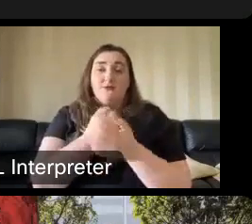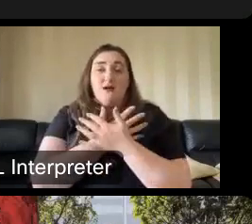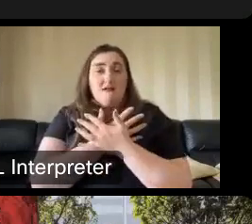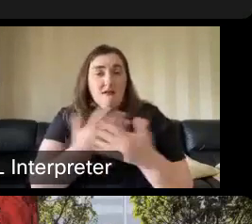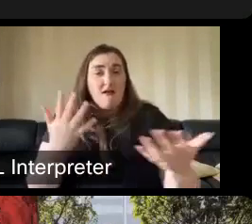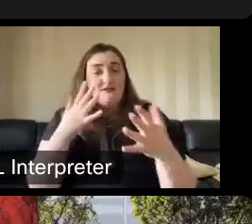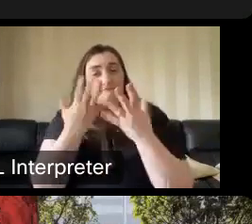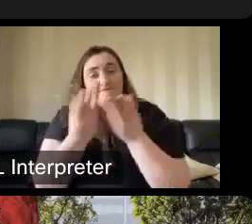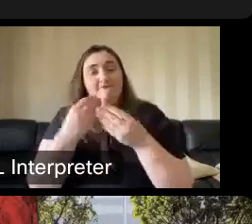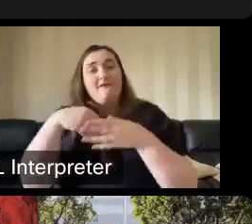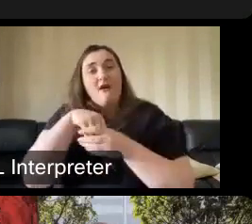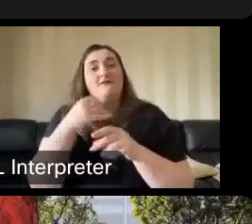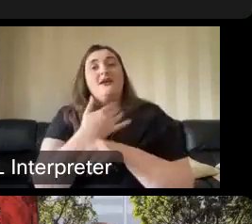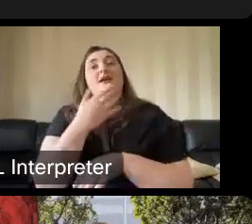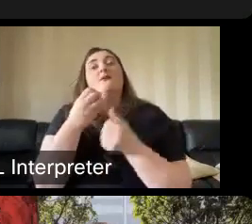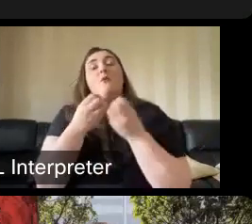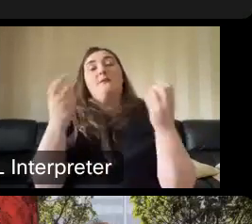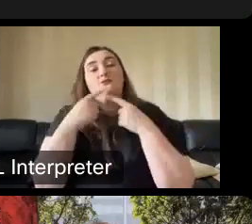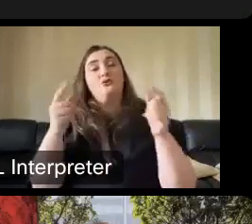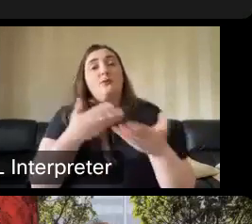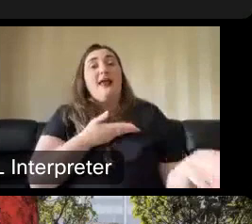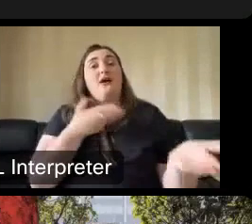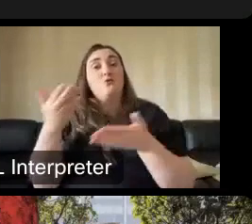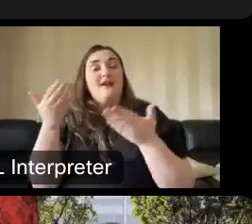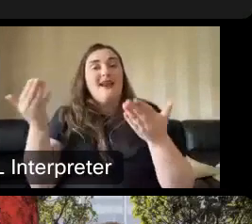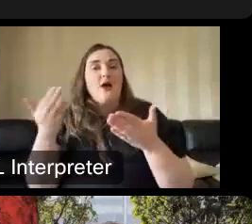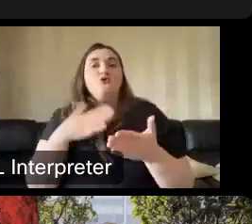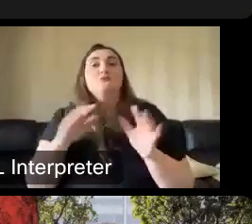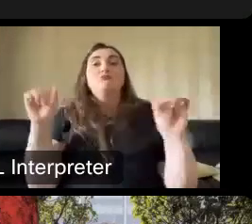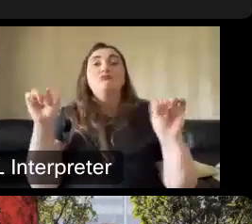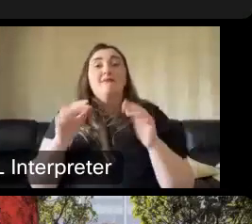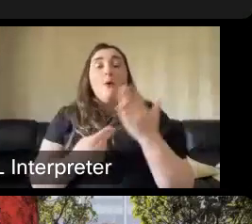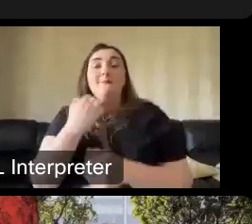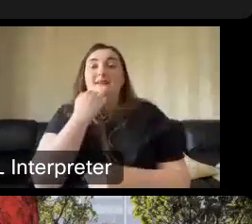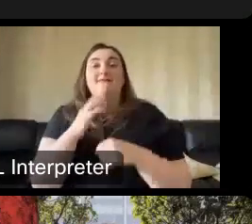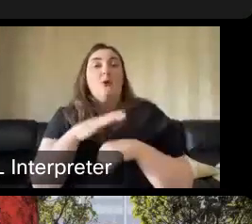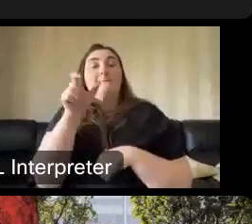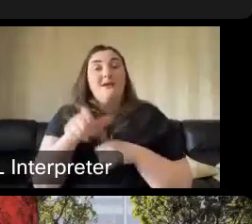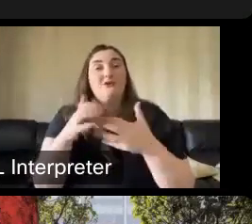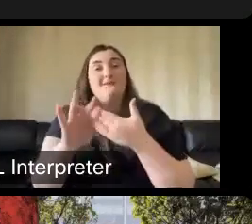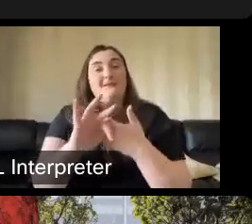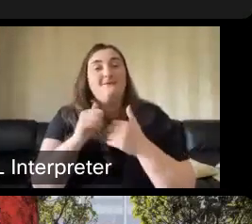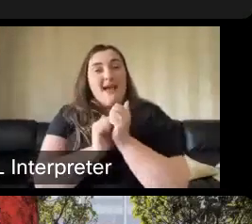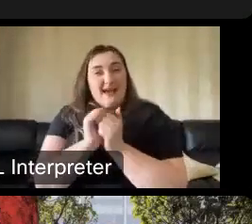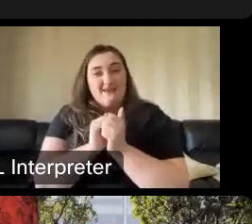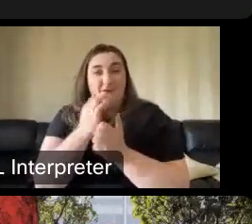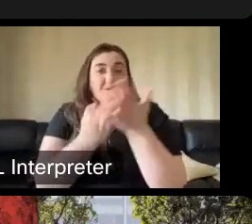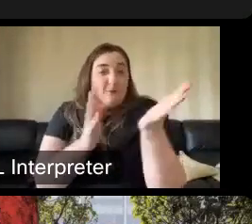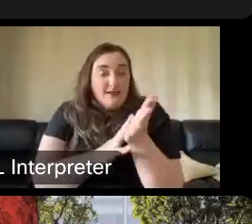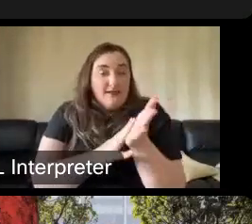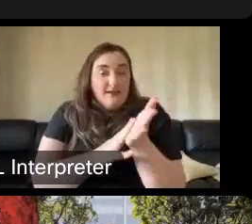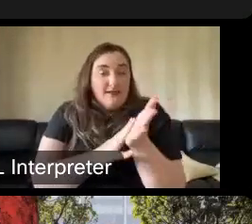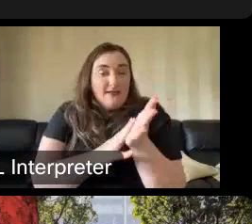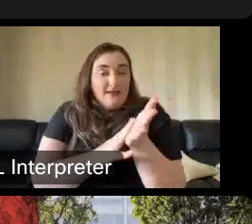I'm going to hand over now to my colleague Ellie just to give you a brief update on the Patient Safety Act, just a couple of minutes that you know where that's going, because it's very live